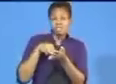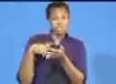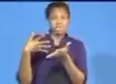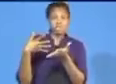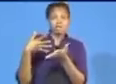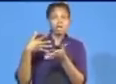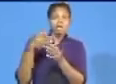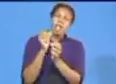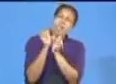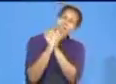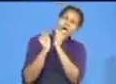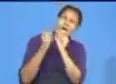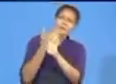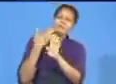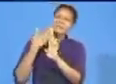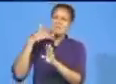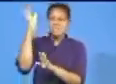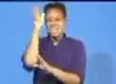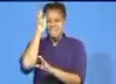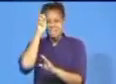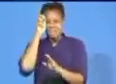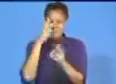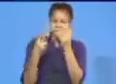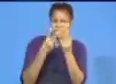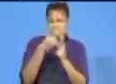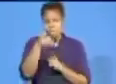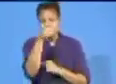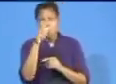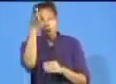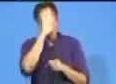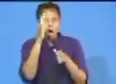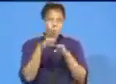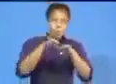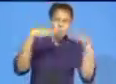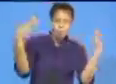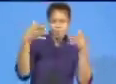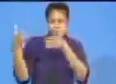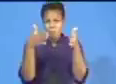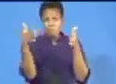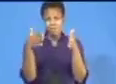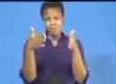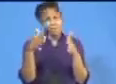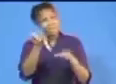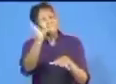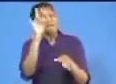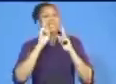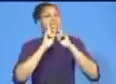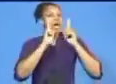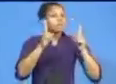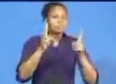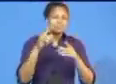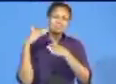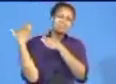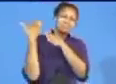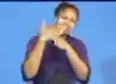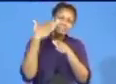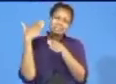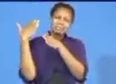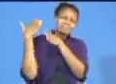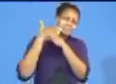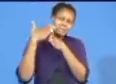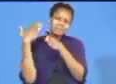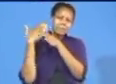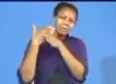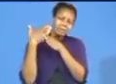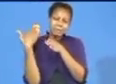devil walked down your street, God opened up a way for you to find an answer to this haunting quest for a